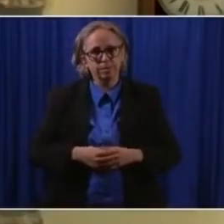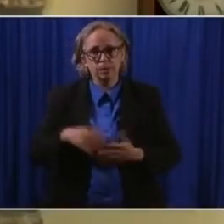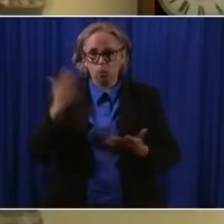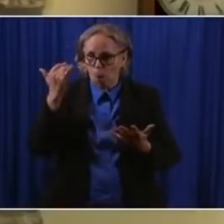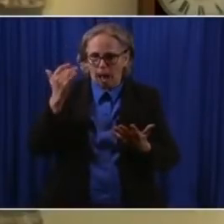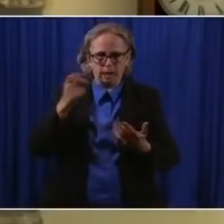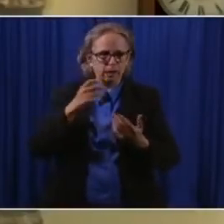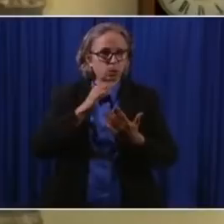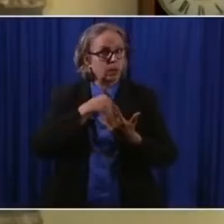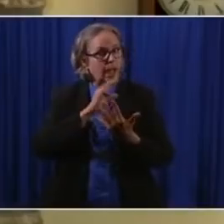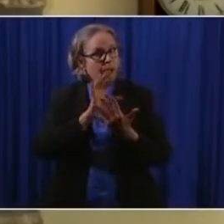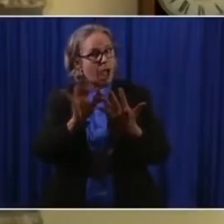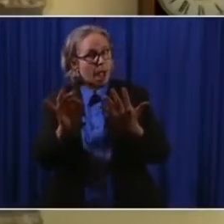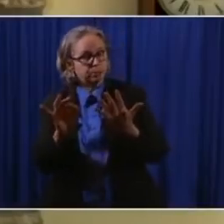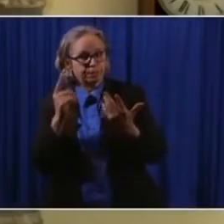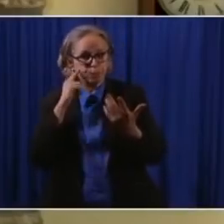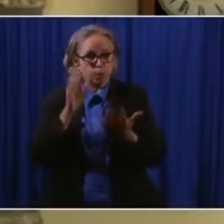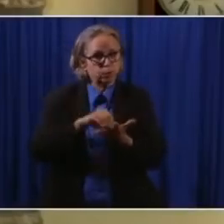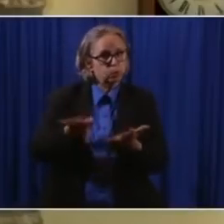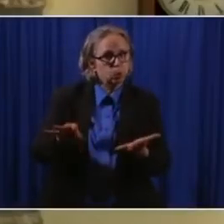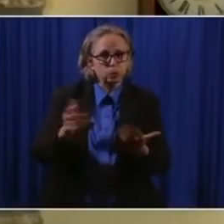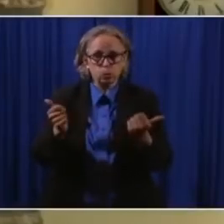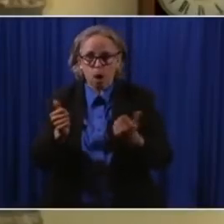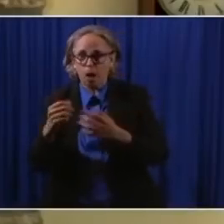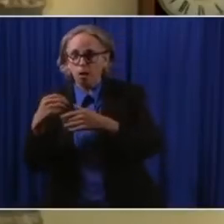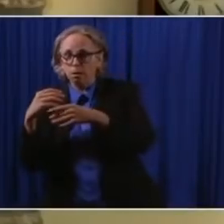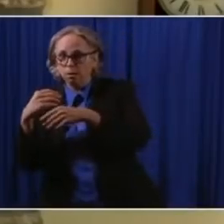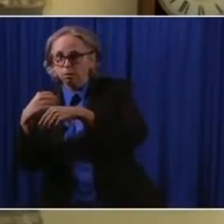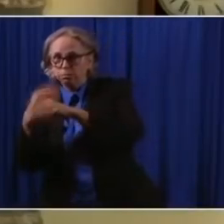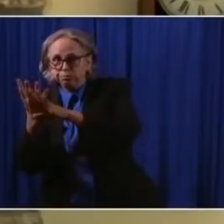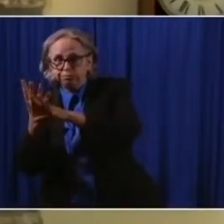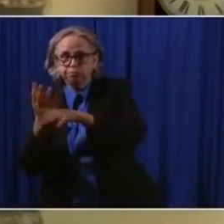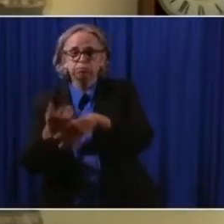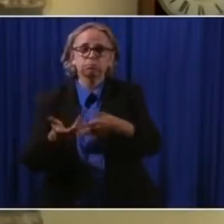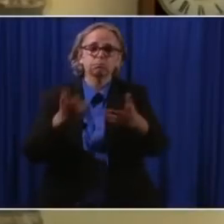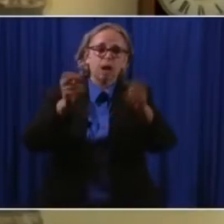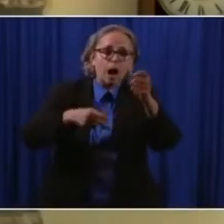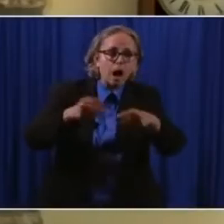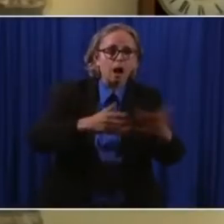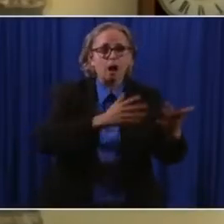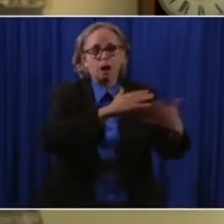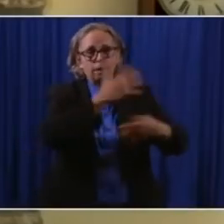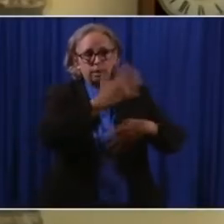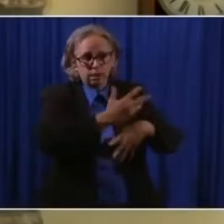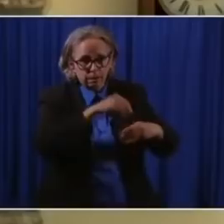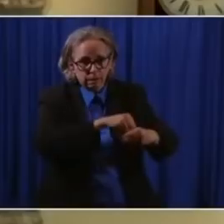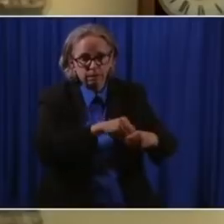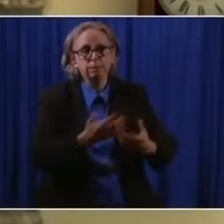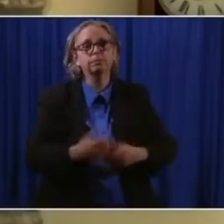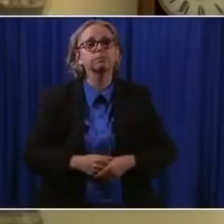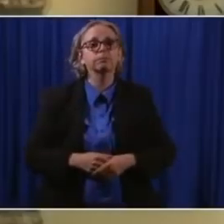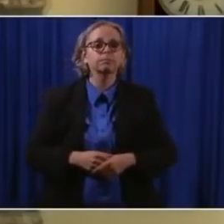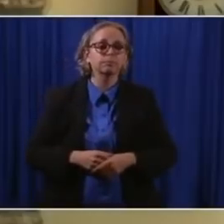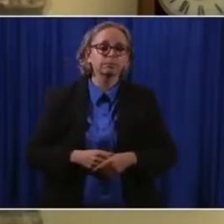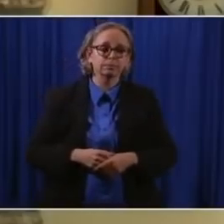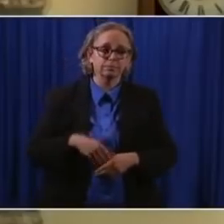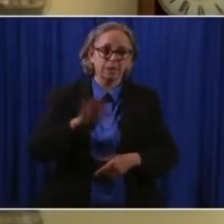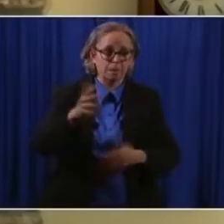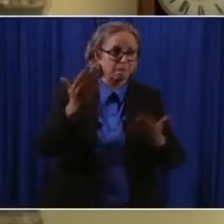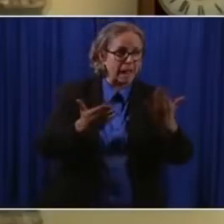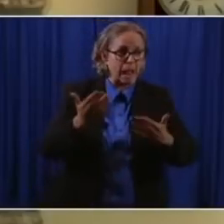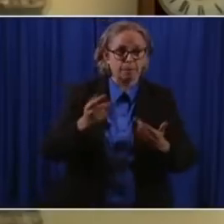they're giving, school districts are by and large giving very wide options. They may have one preferred option if they go